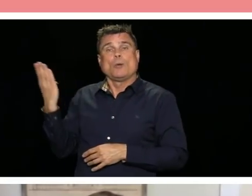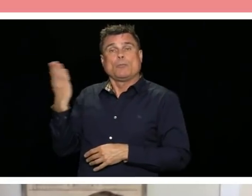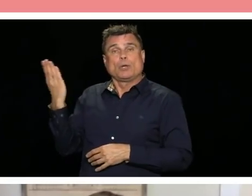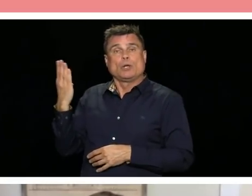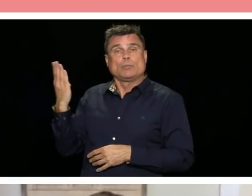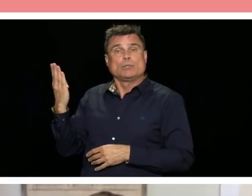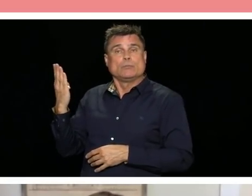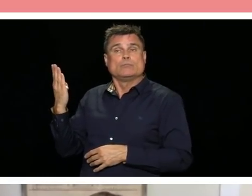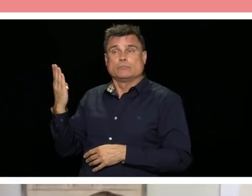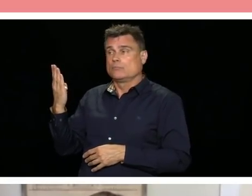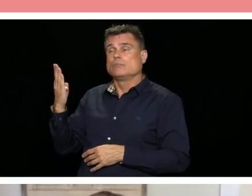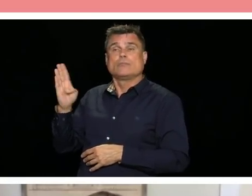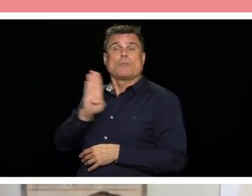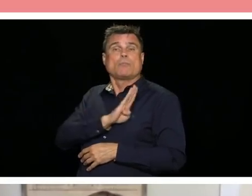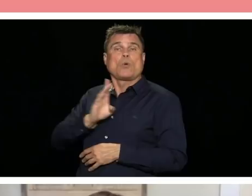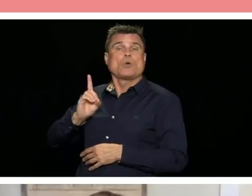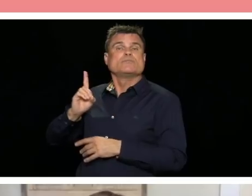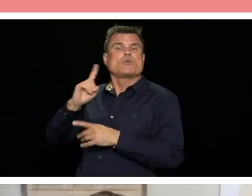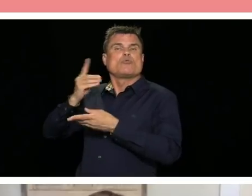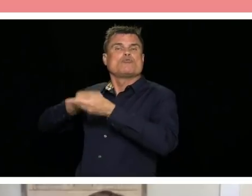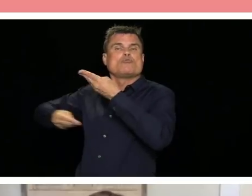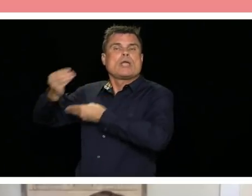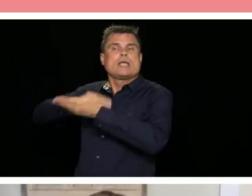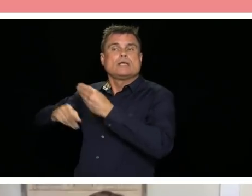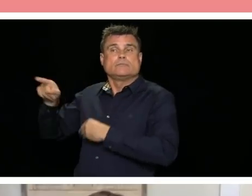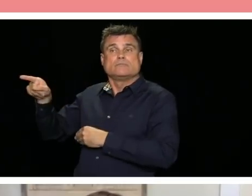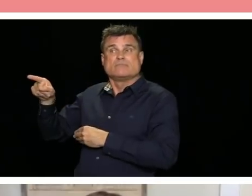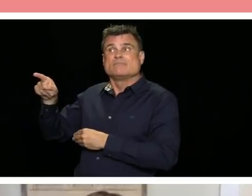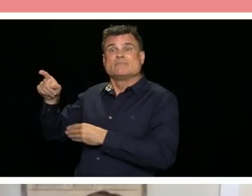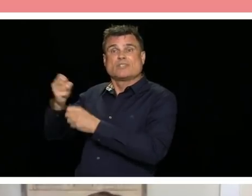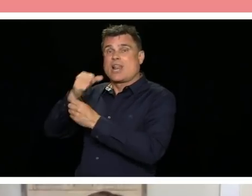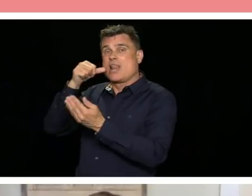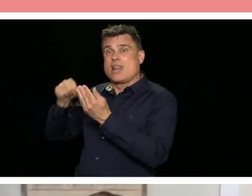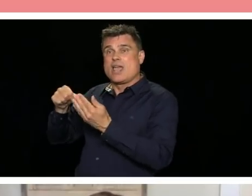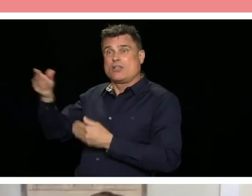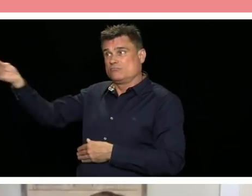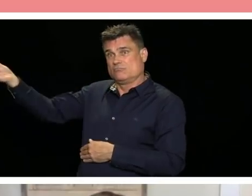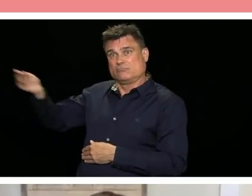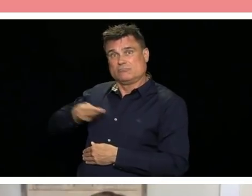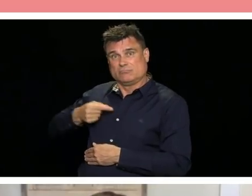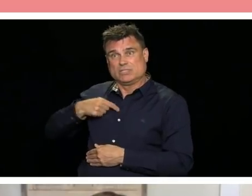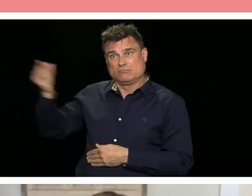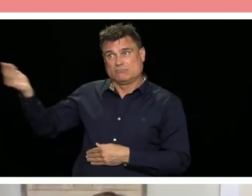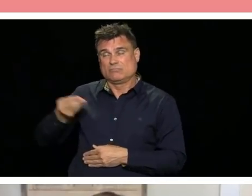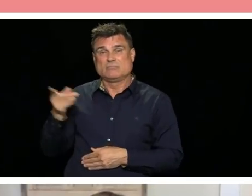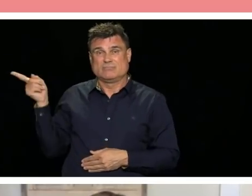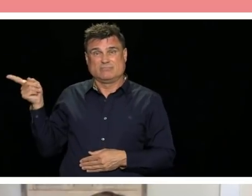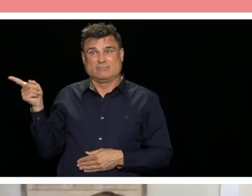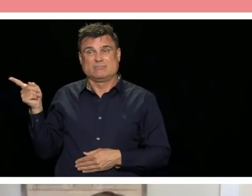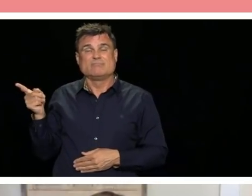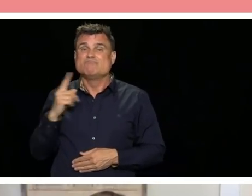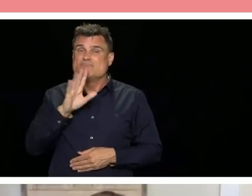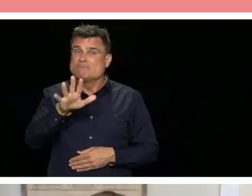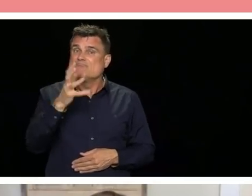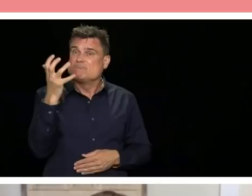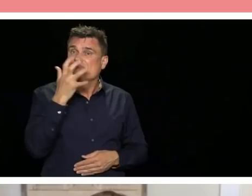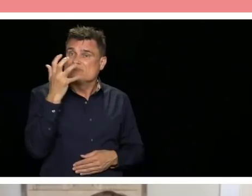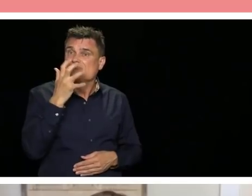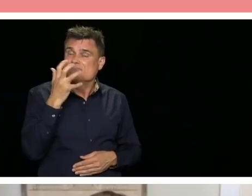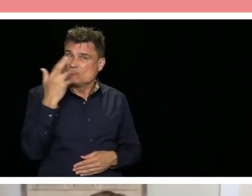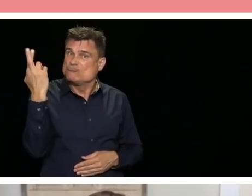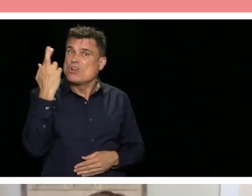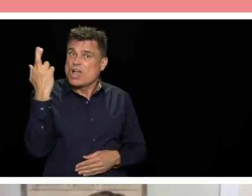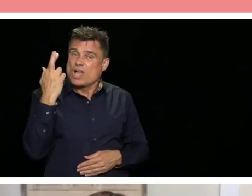are stepping forward to say how childcare is so important for our families, for our children, and for our economy. And the pandemic really highlighted that.